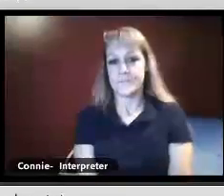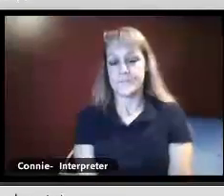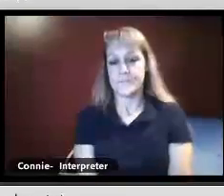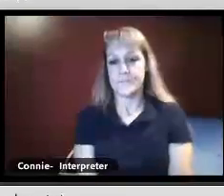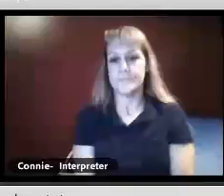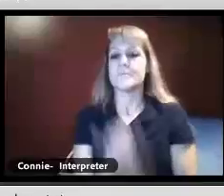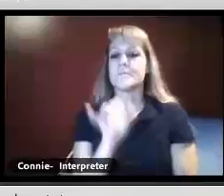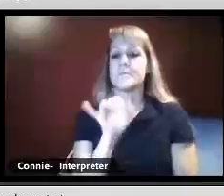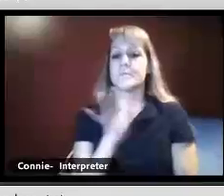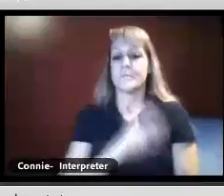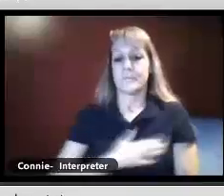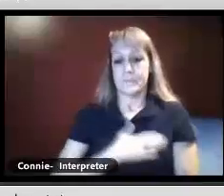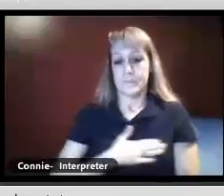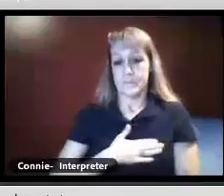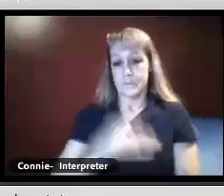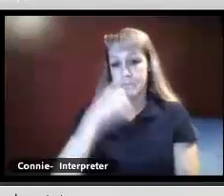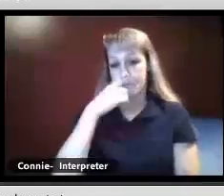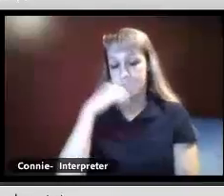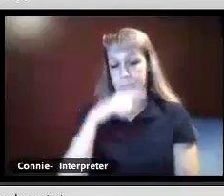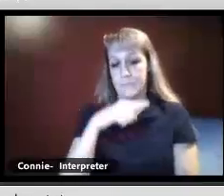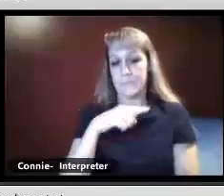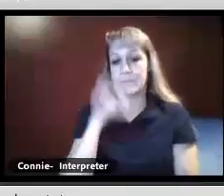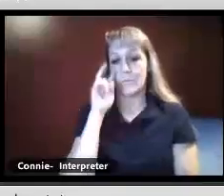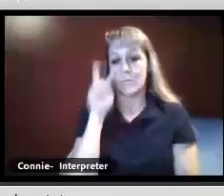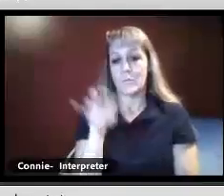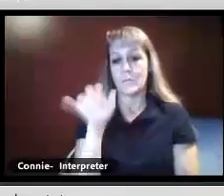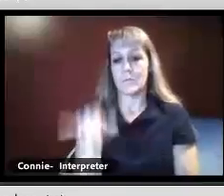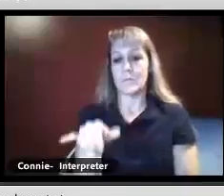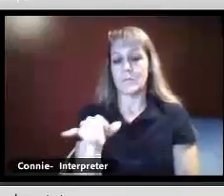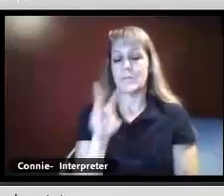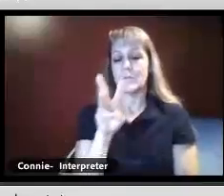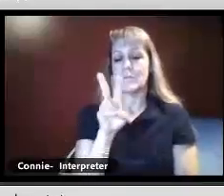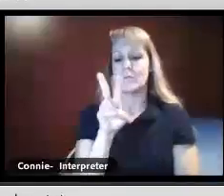If you would please go to this URL.